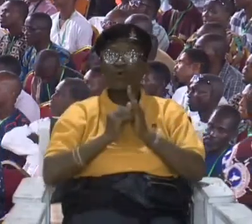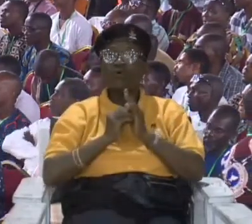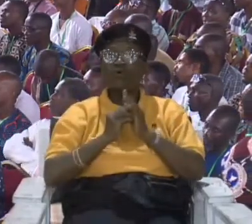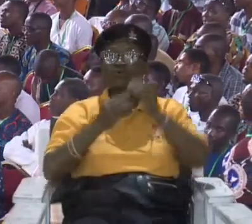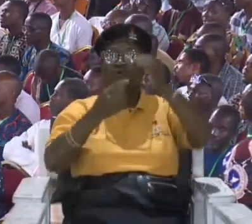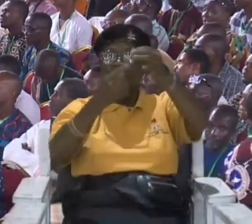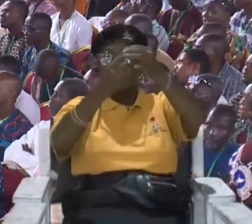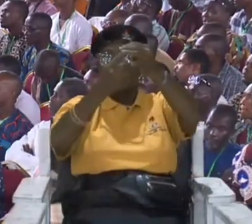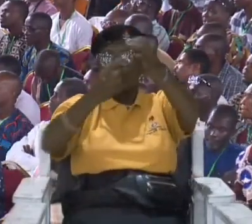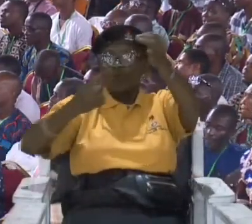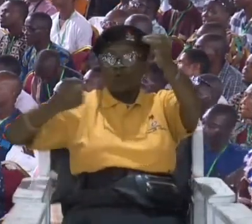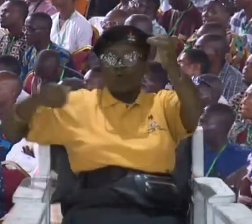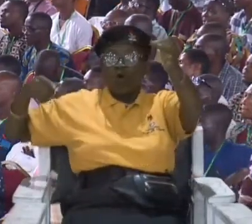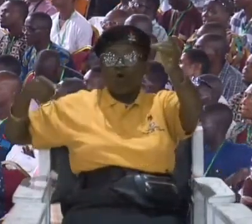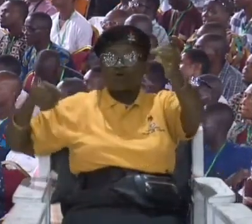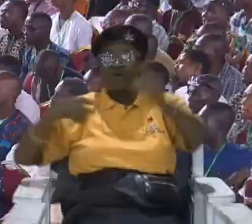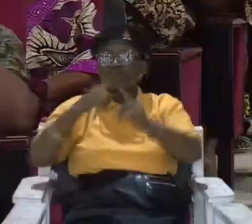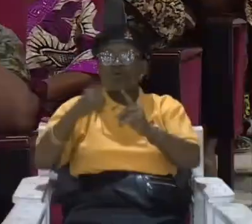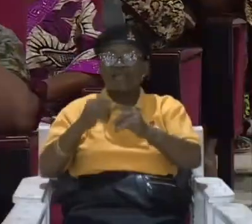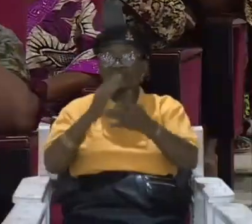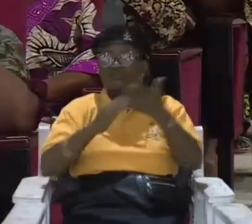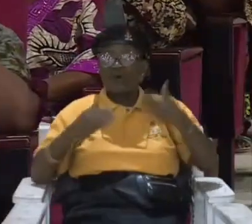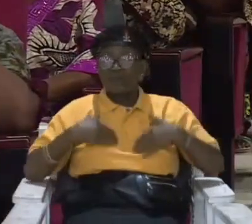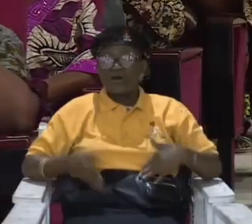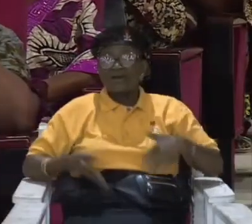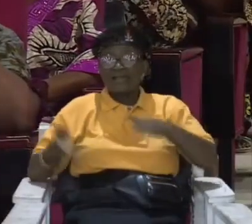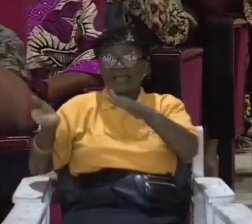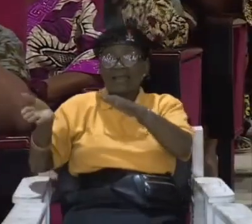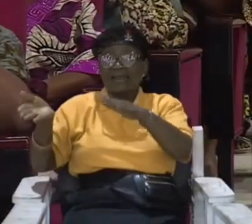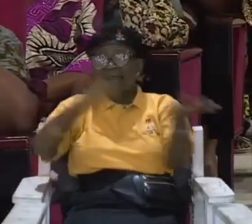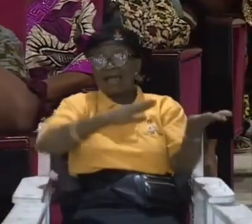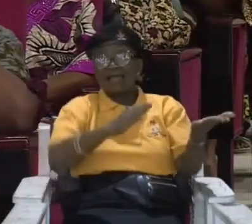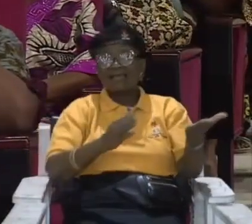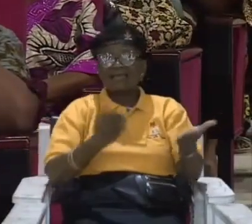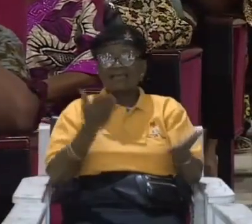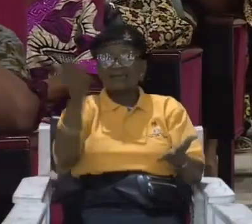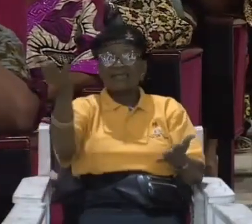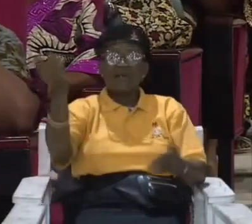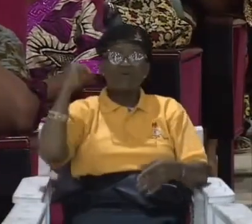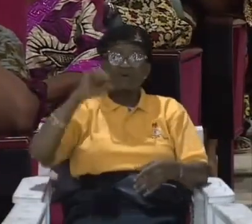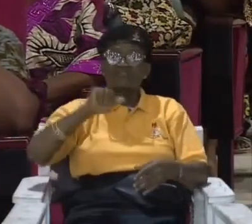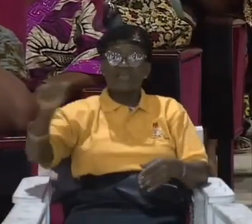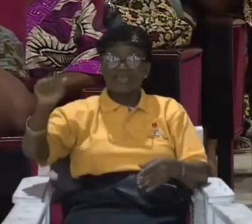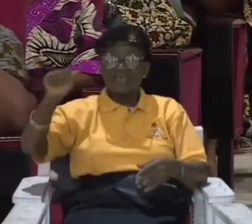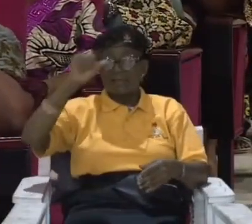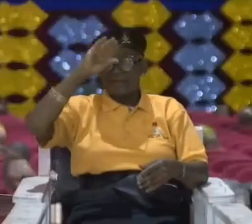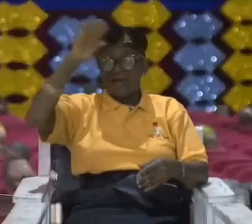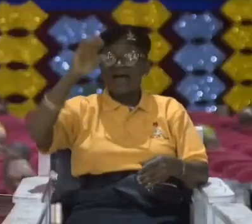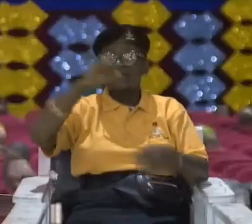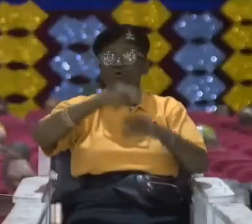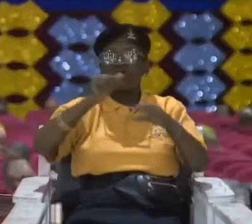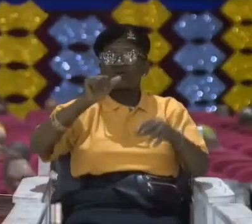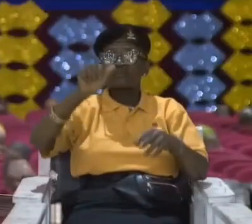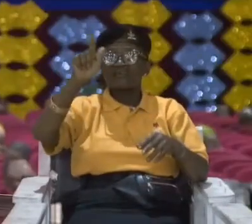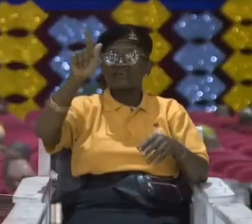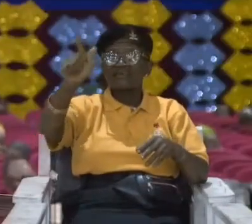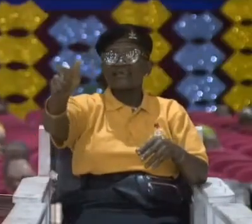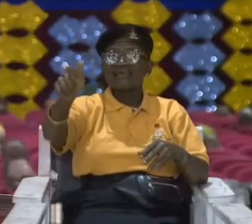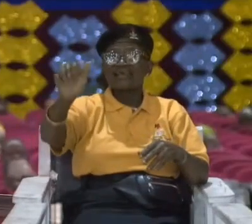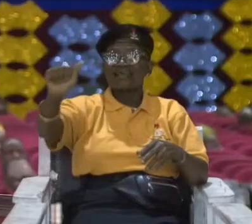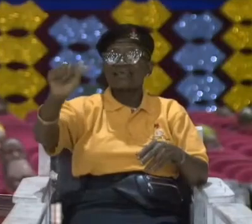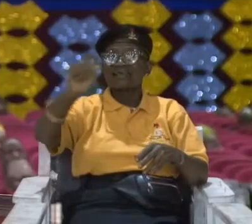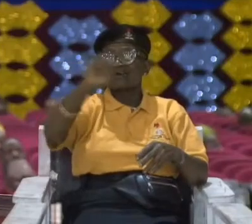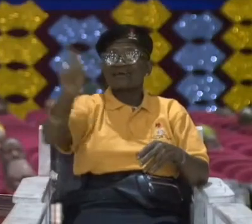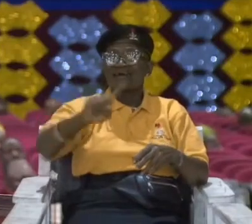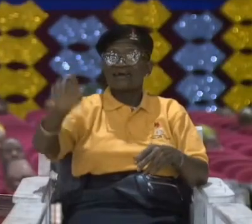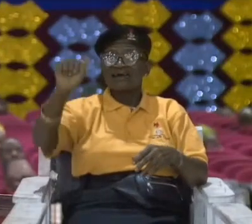When somebody died, there was a man called Gehazi, the servant of Elisha.